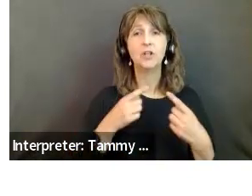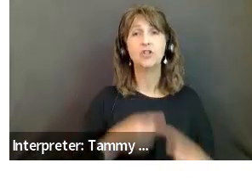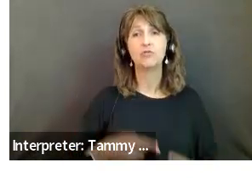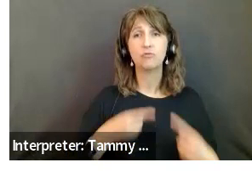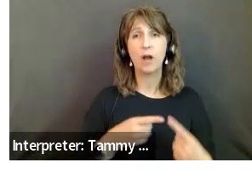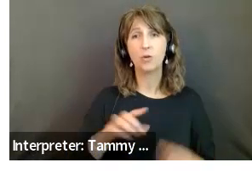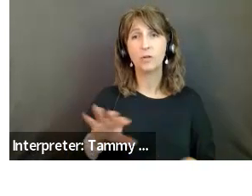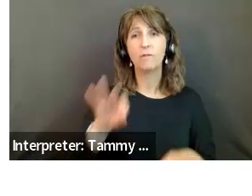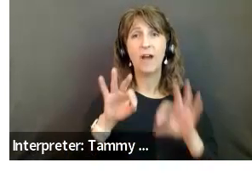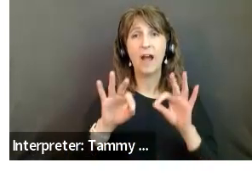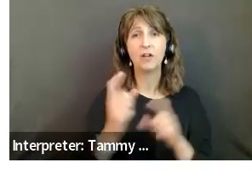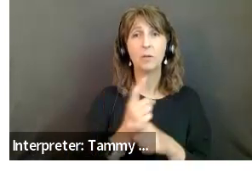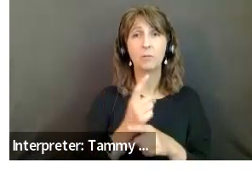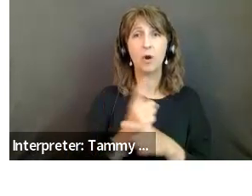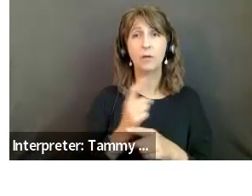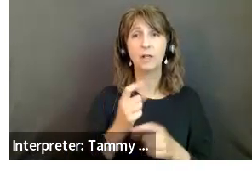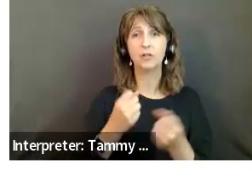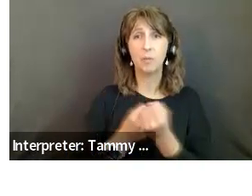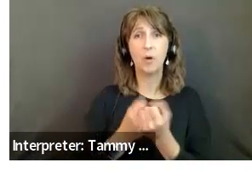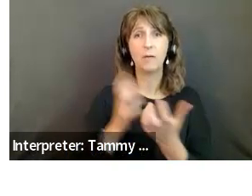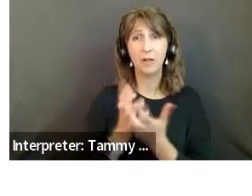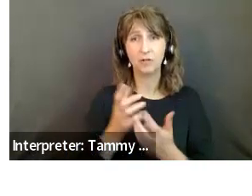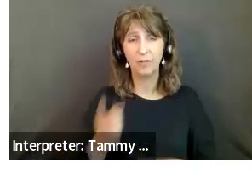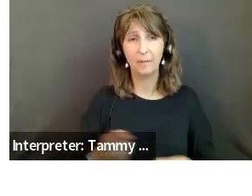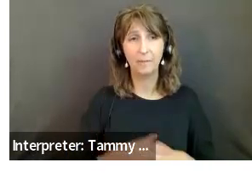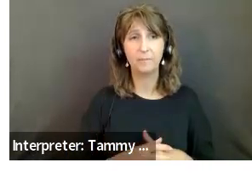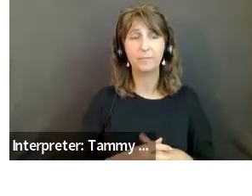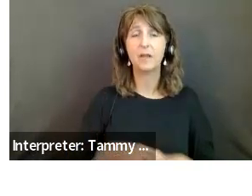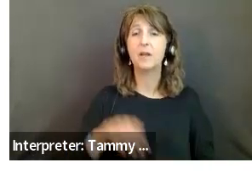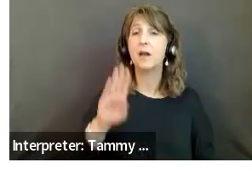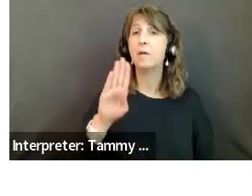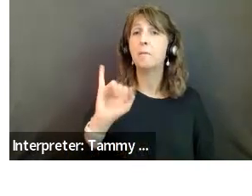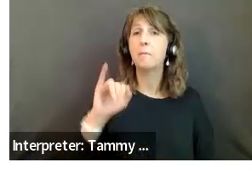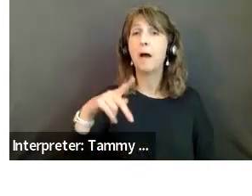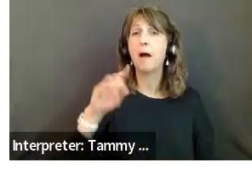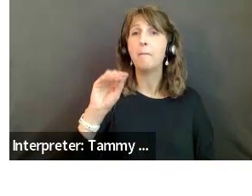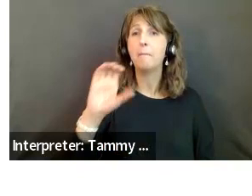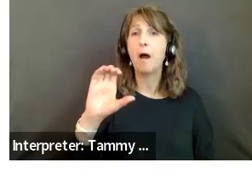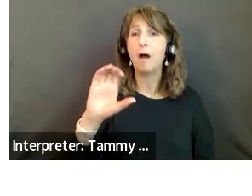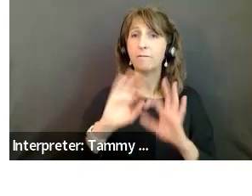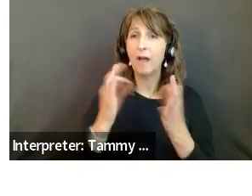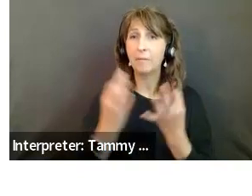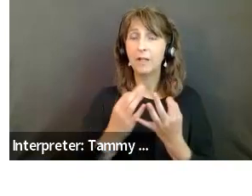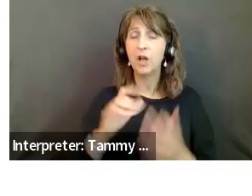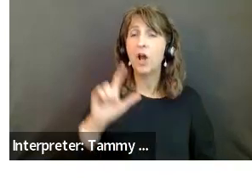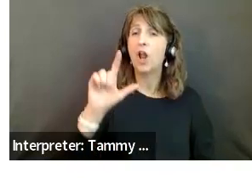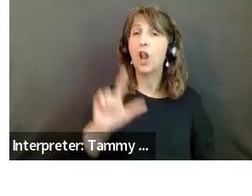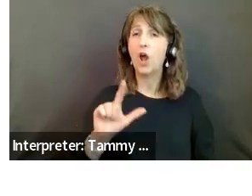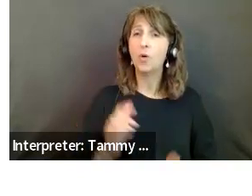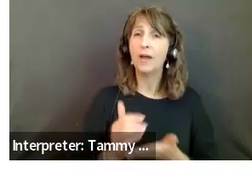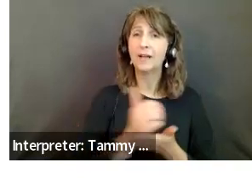the research also shows us that BIPOC families and low-income families are less likely to access